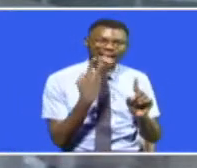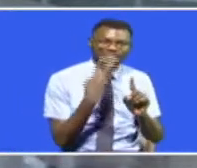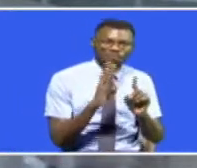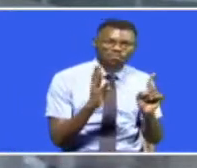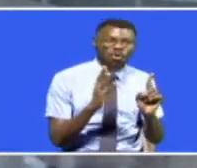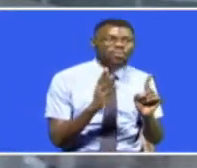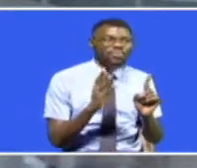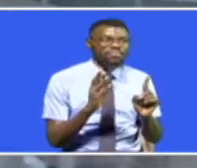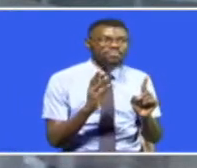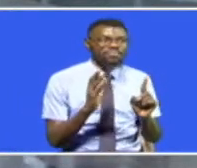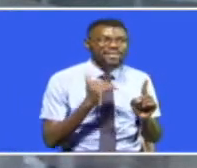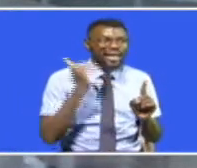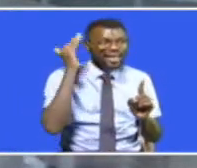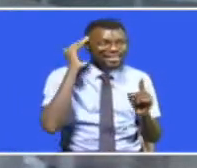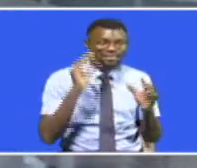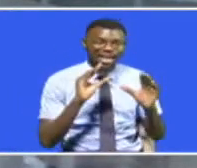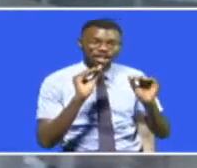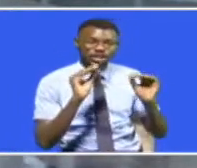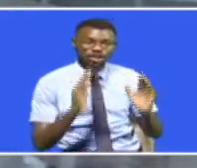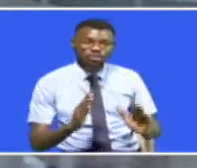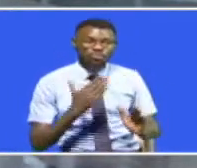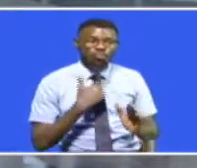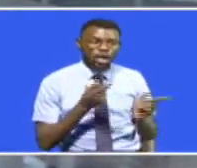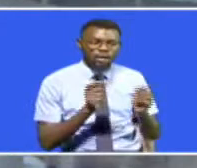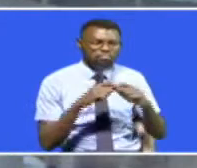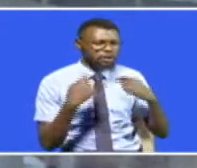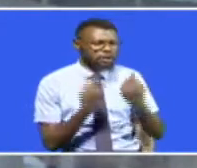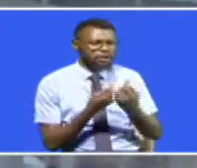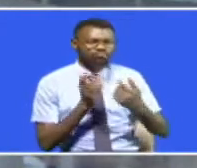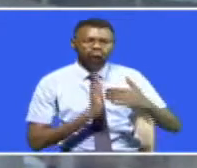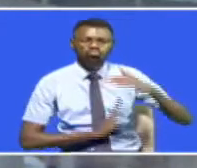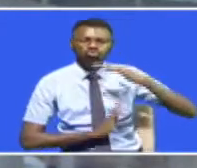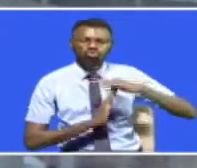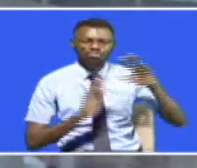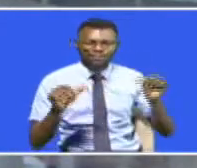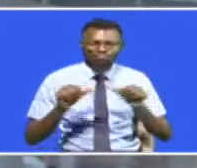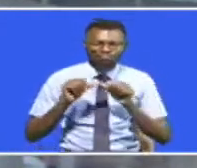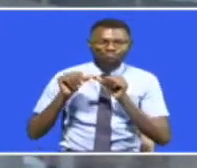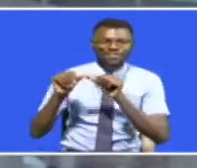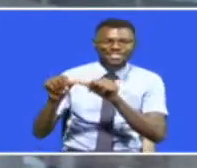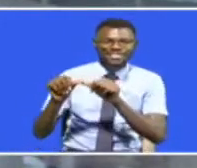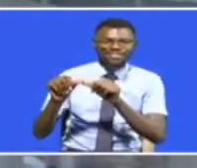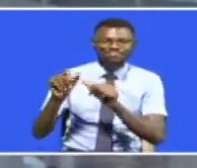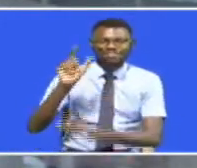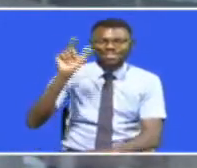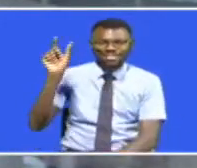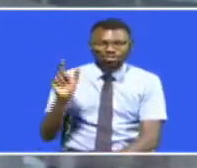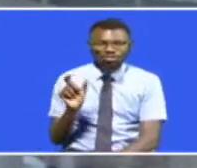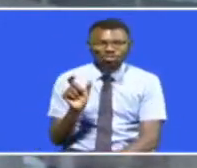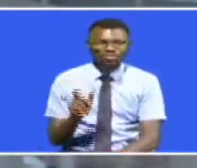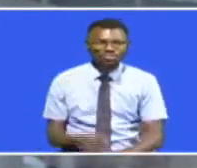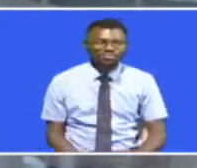is on a signing spree to ensure the team remains at the top of the game within the region.